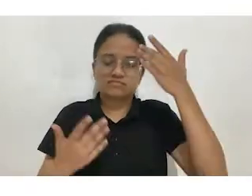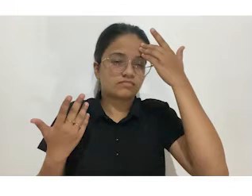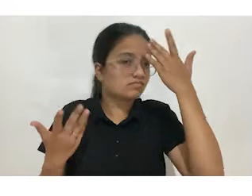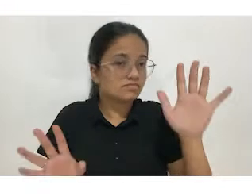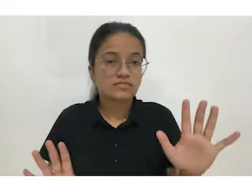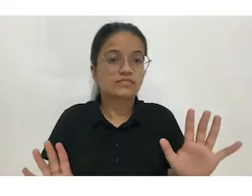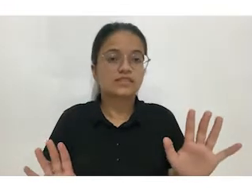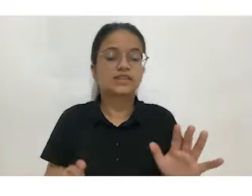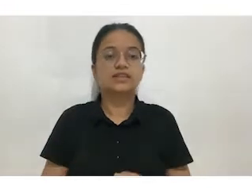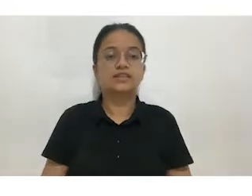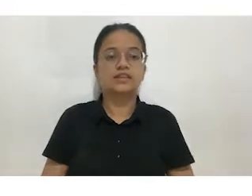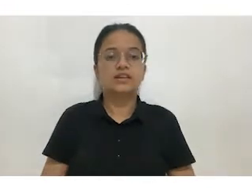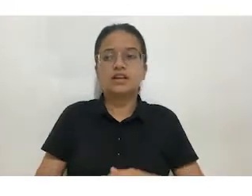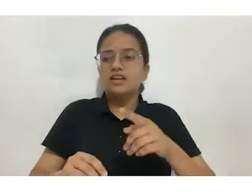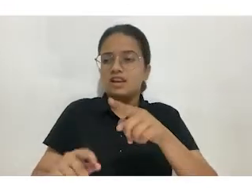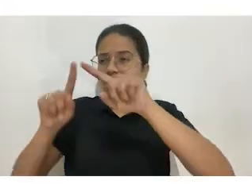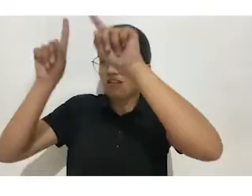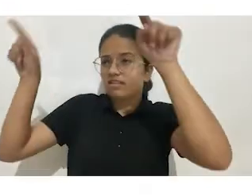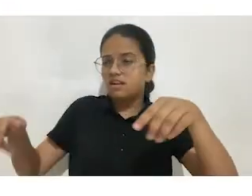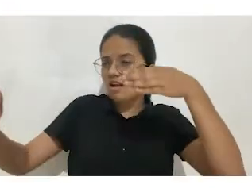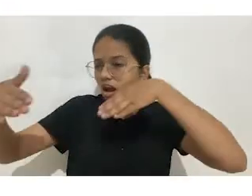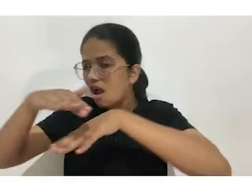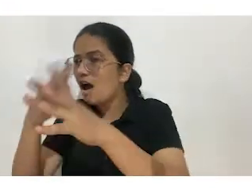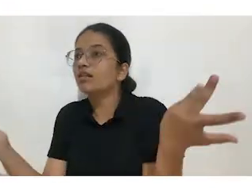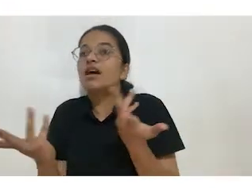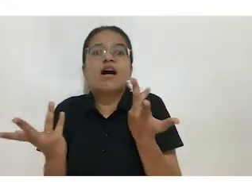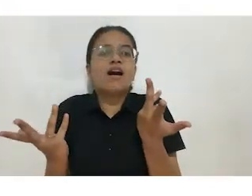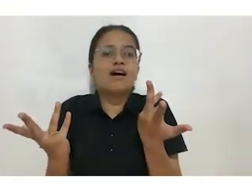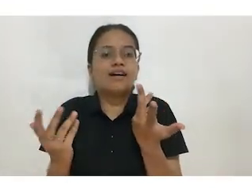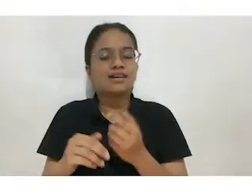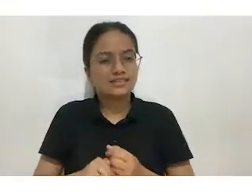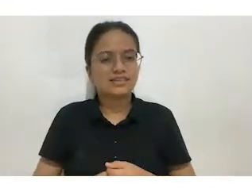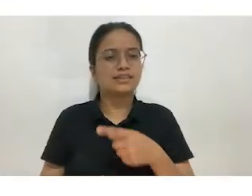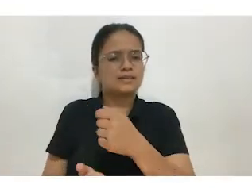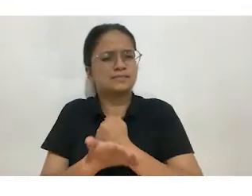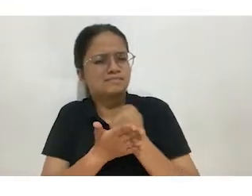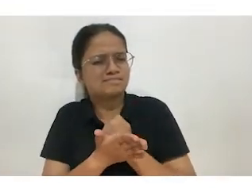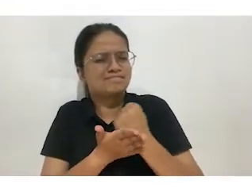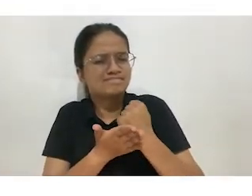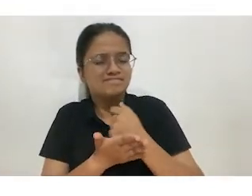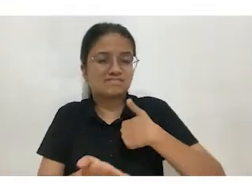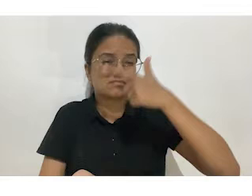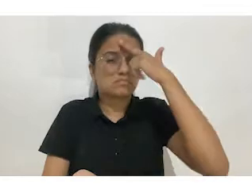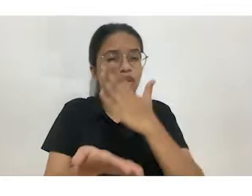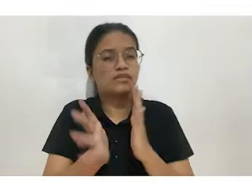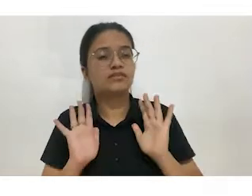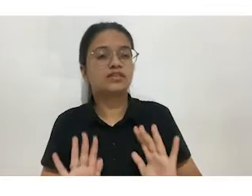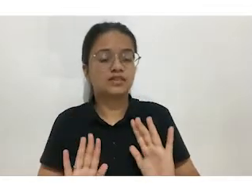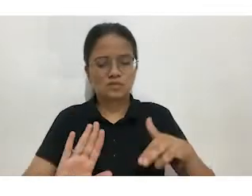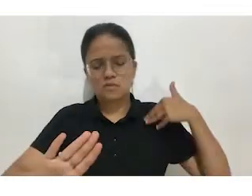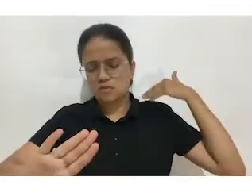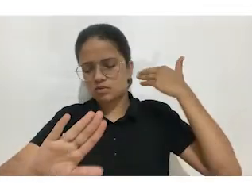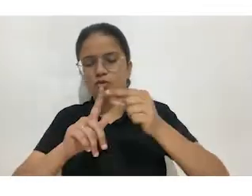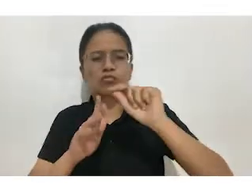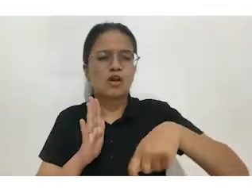I didn't know what went into building a museum. As a practice, we have believed